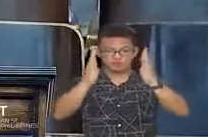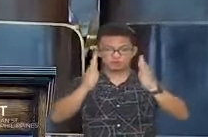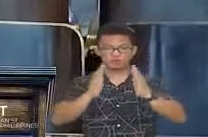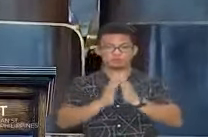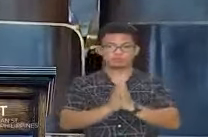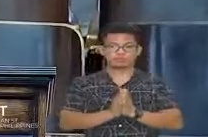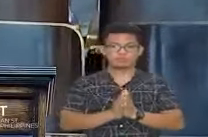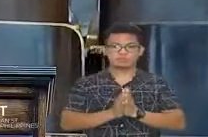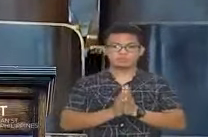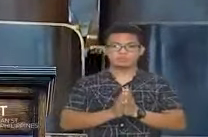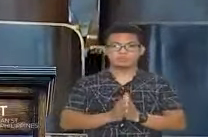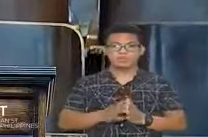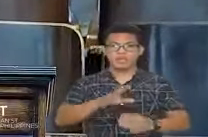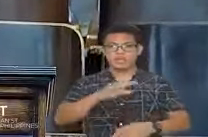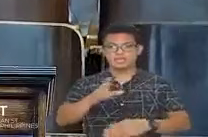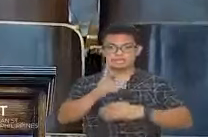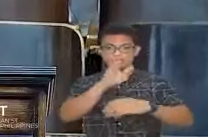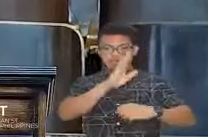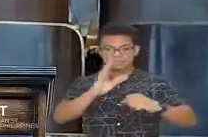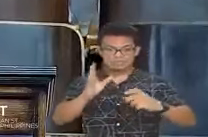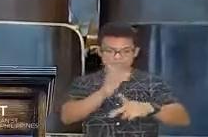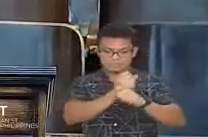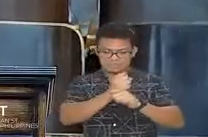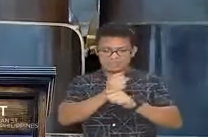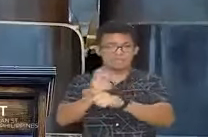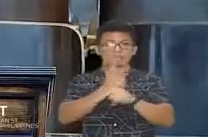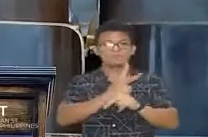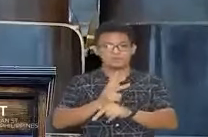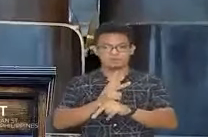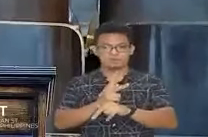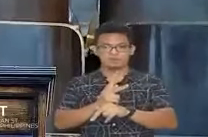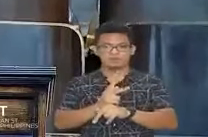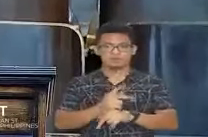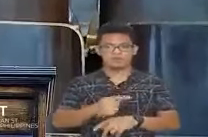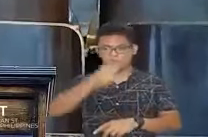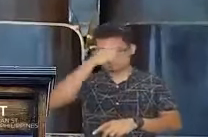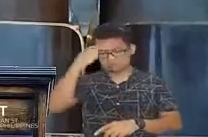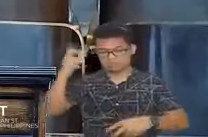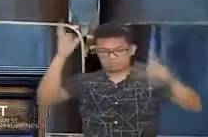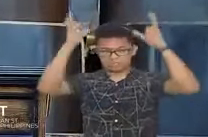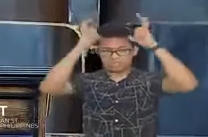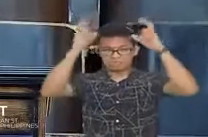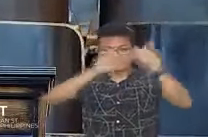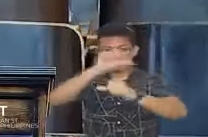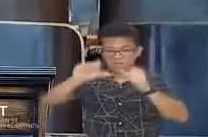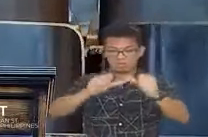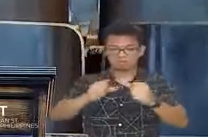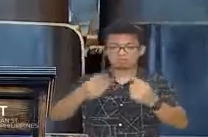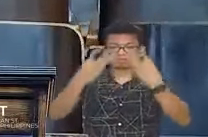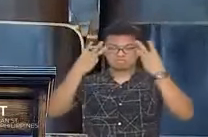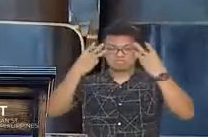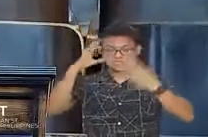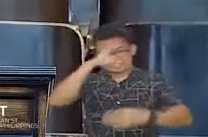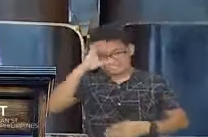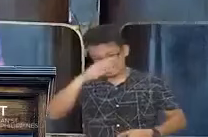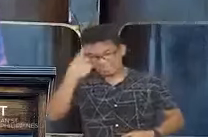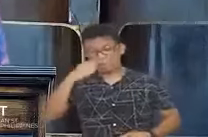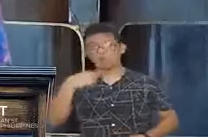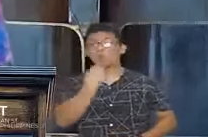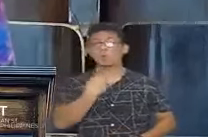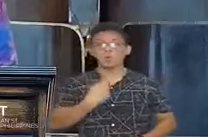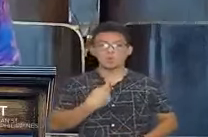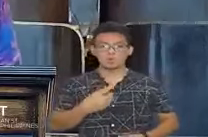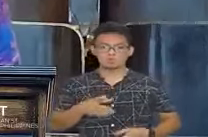a roaring lion, walketh about whom he may devour. He is looking for people to devour. Don't